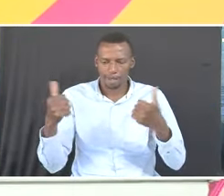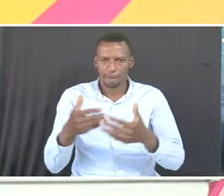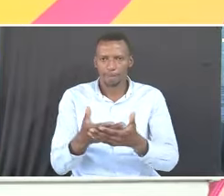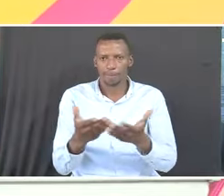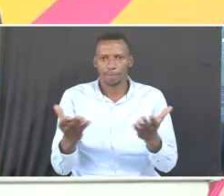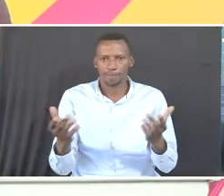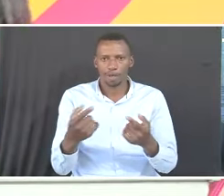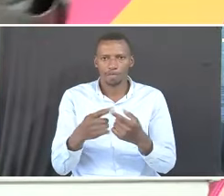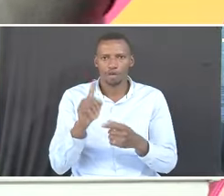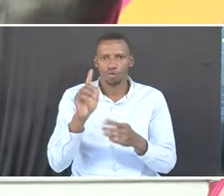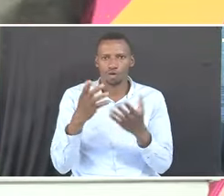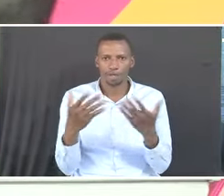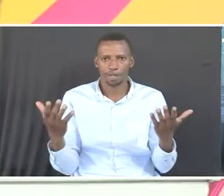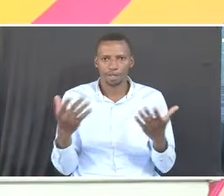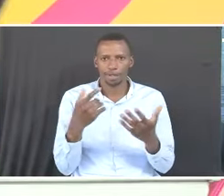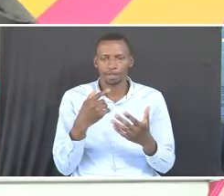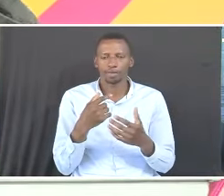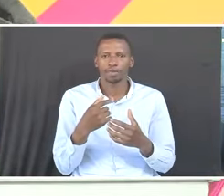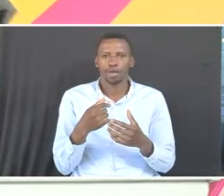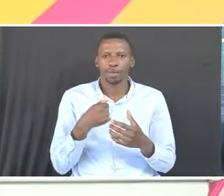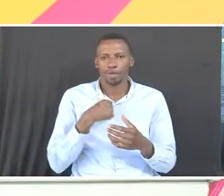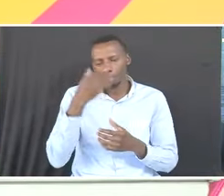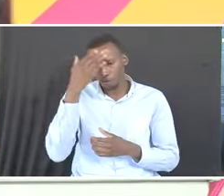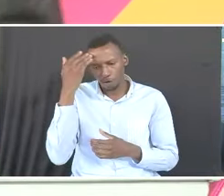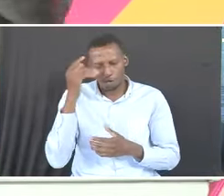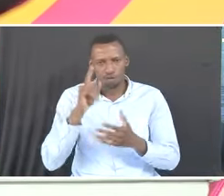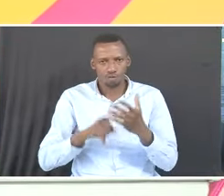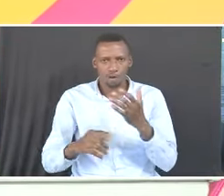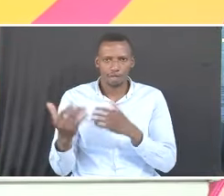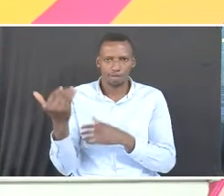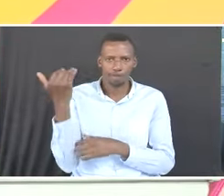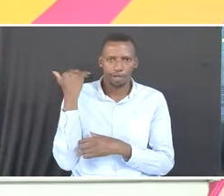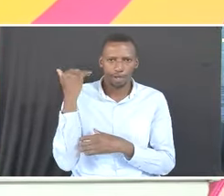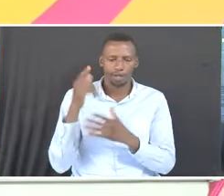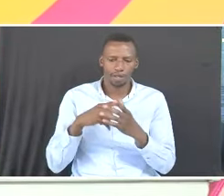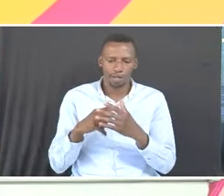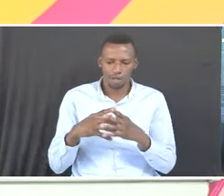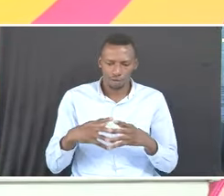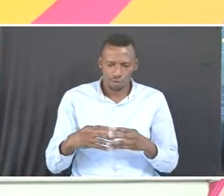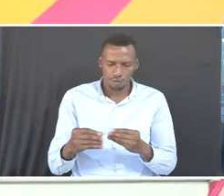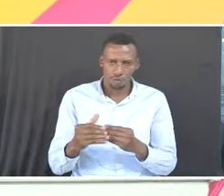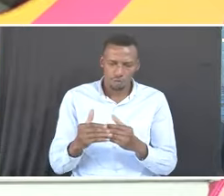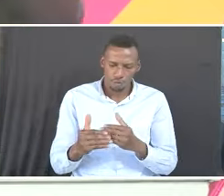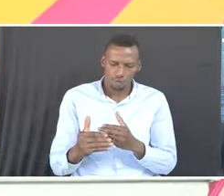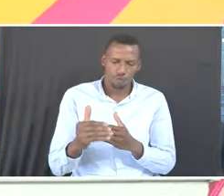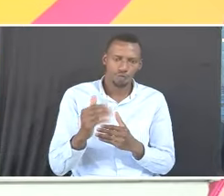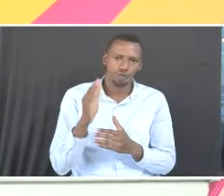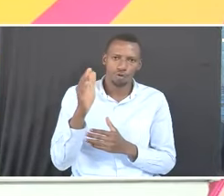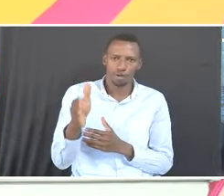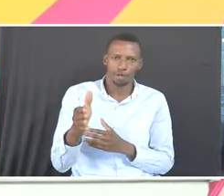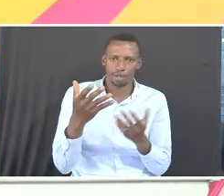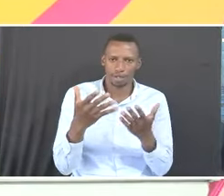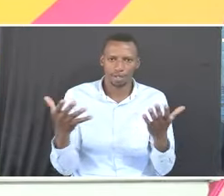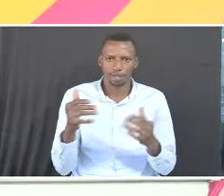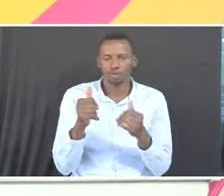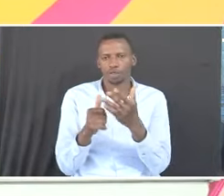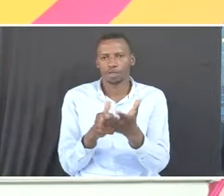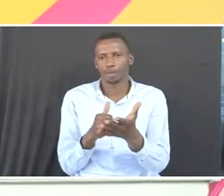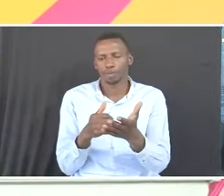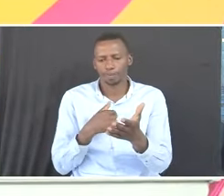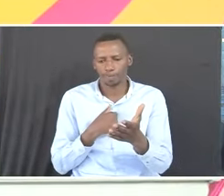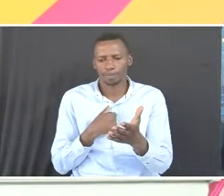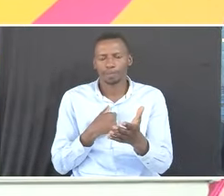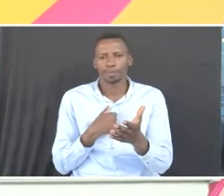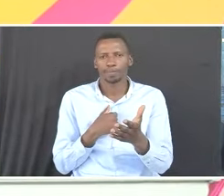do, forgetting those things which are behind and reaching forward to those things which are ahead. I